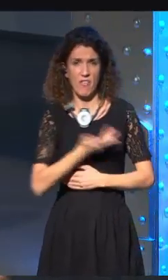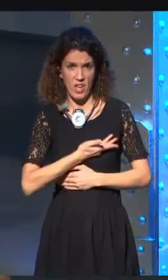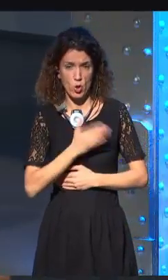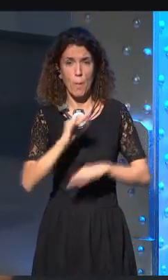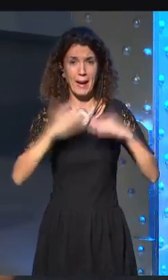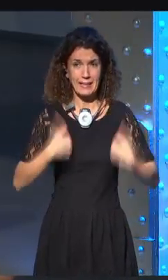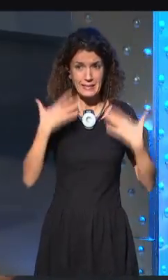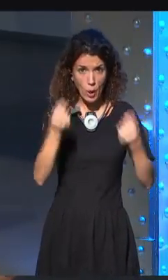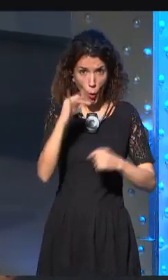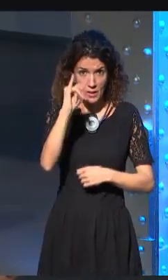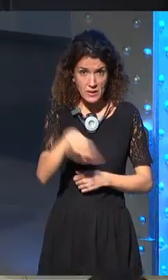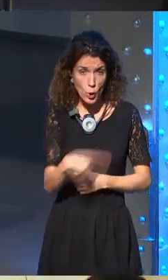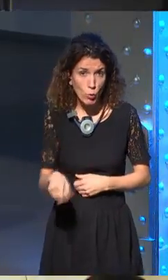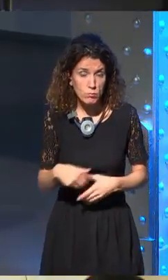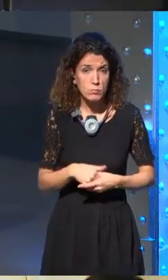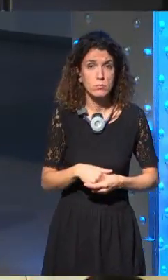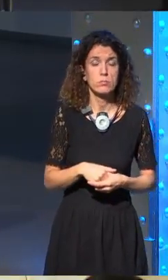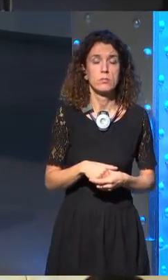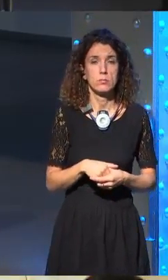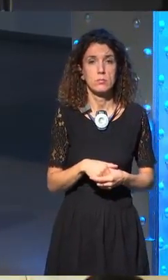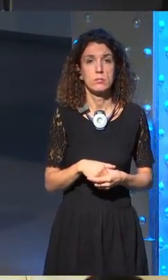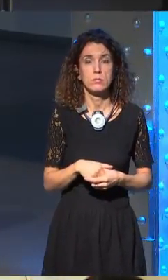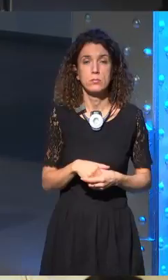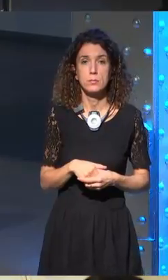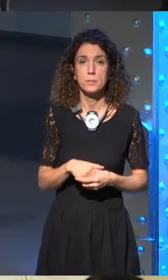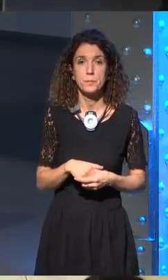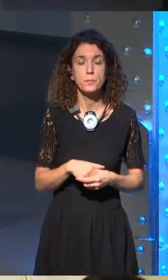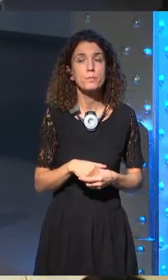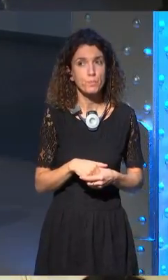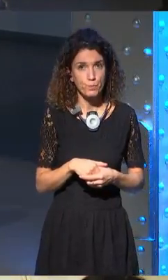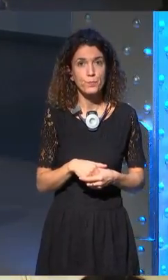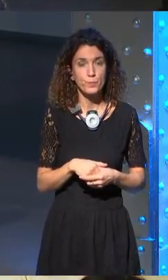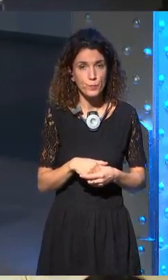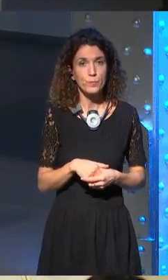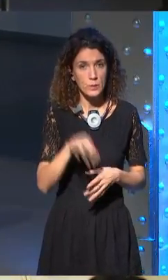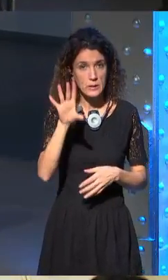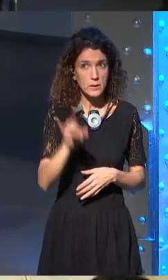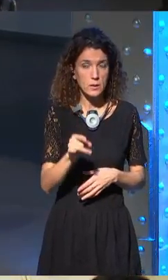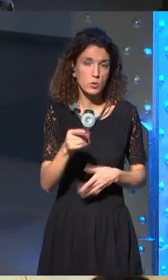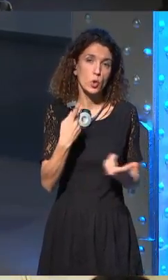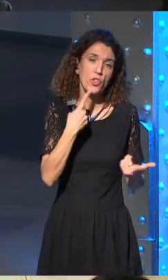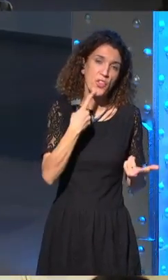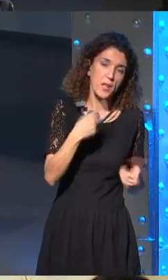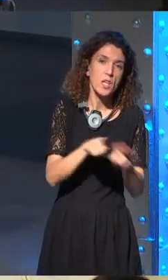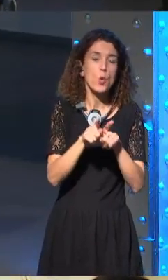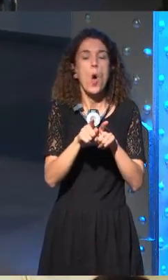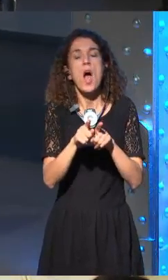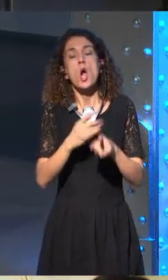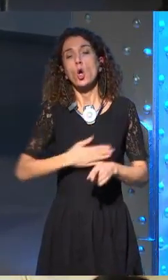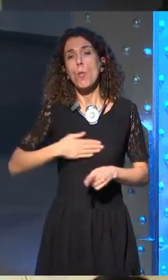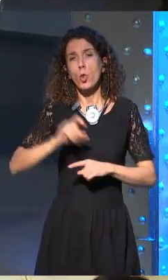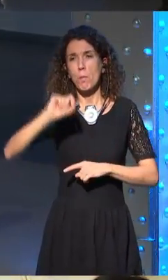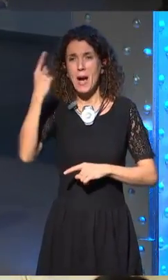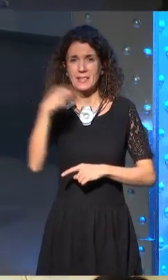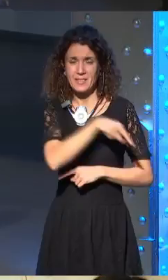And that must have an effect on your health. I wouldn't say it's more comfortable than on Earth